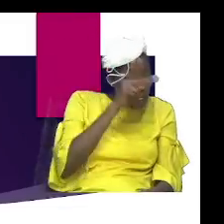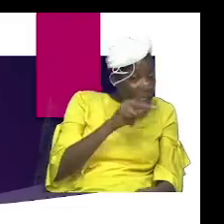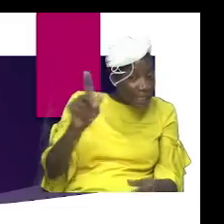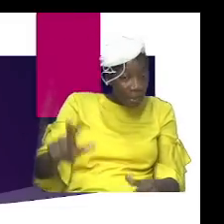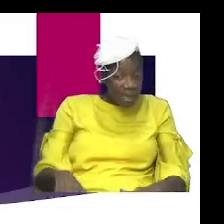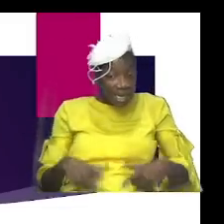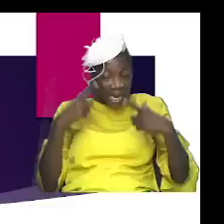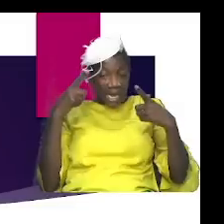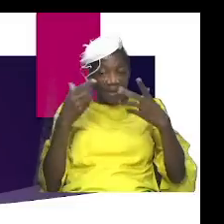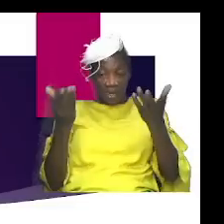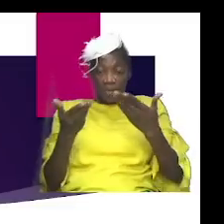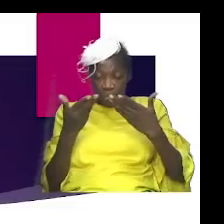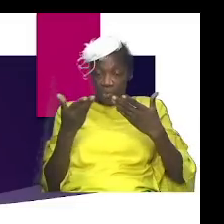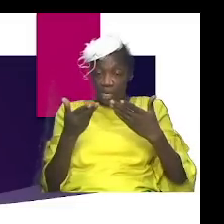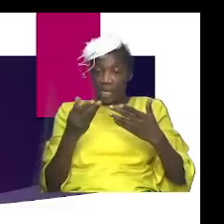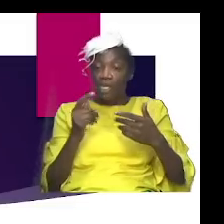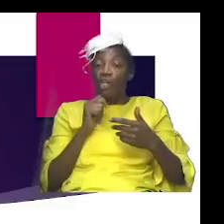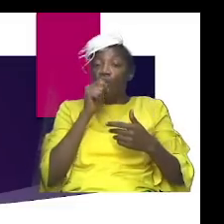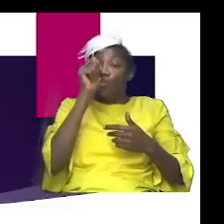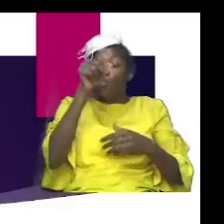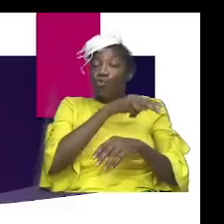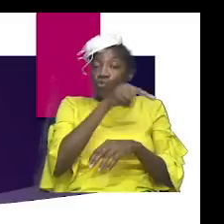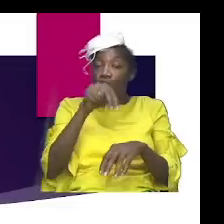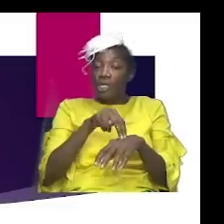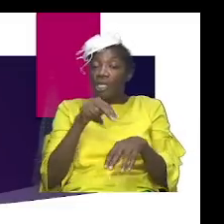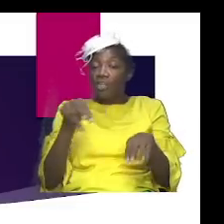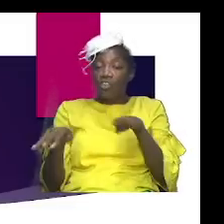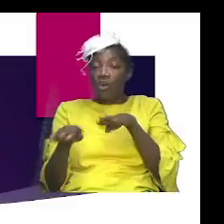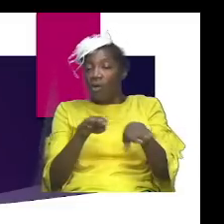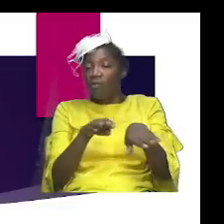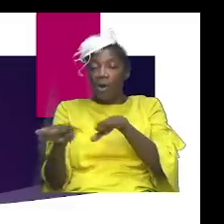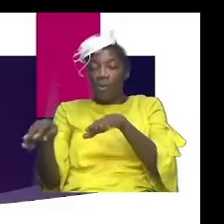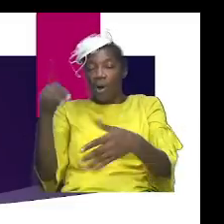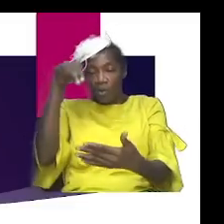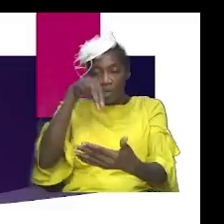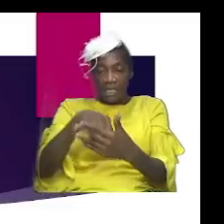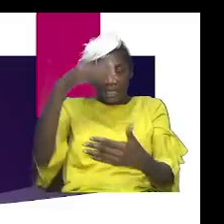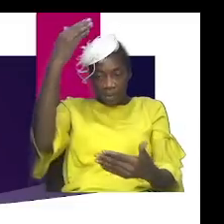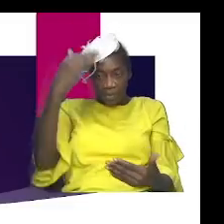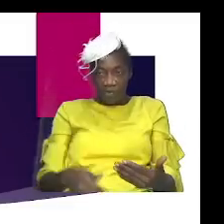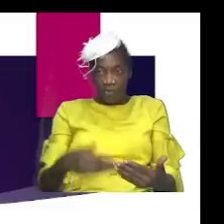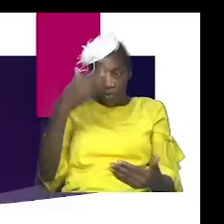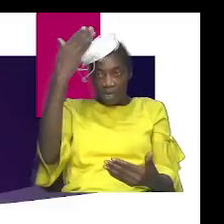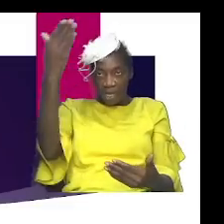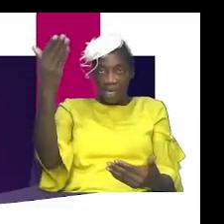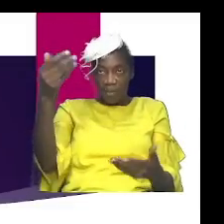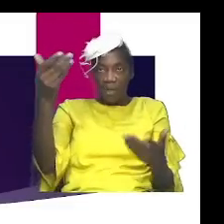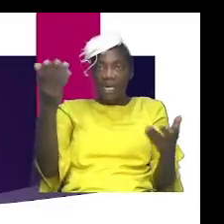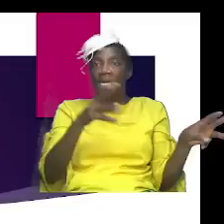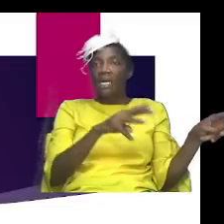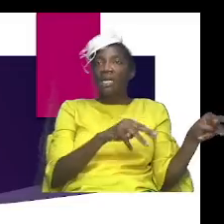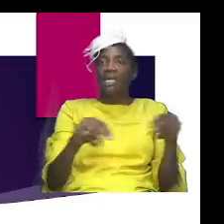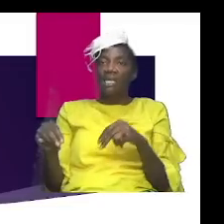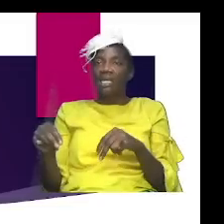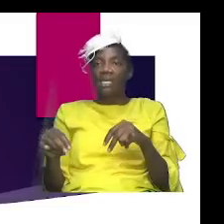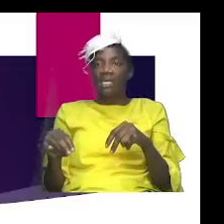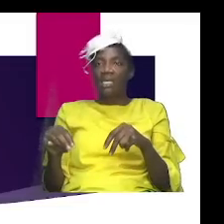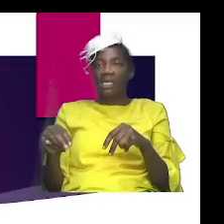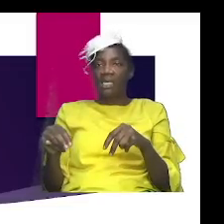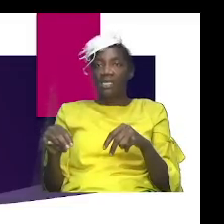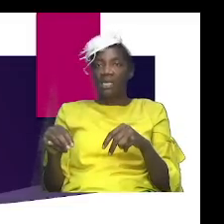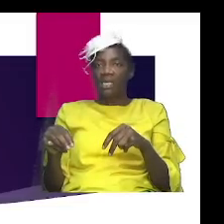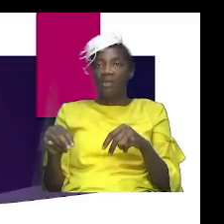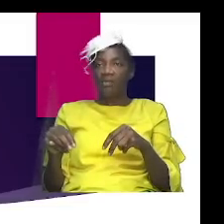our walk and our works when we stand before him. I leave those scriptures with us to delve into